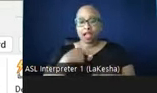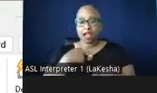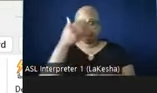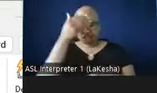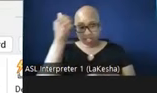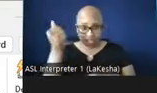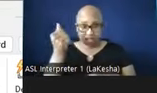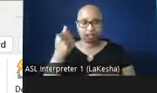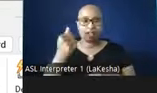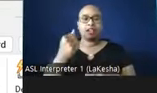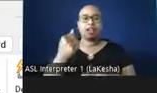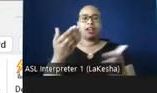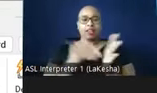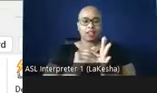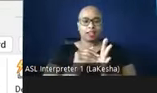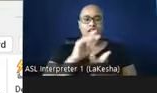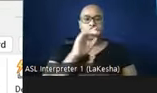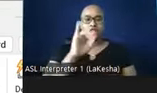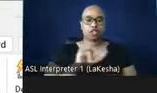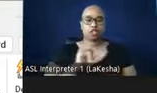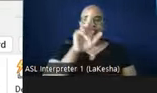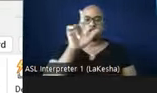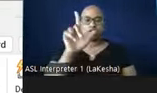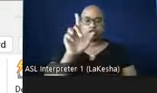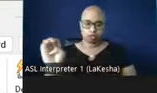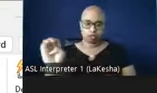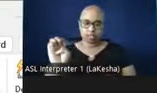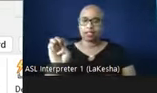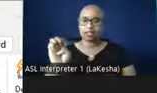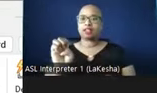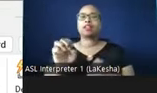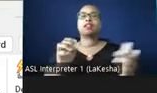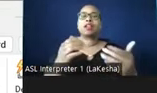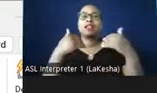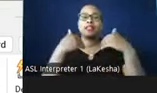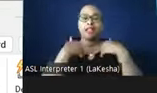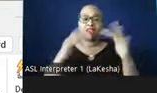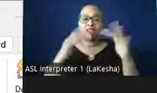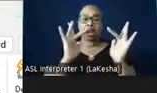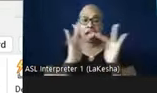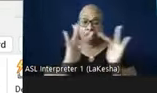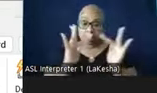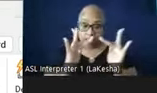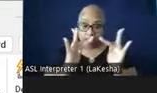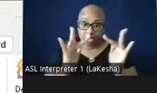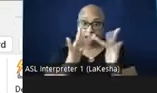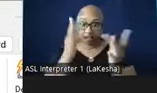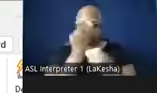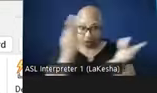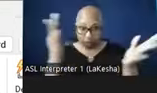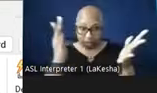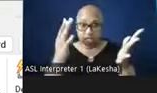Johnson speaking again. On the screen is the contact information for today's panelists.